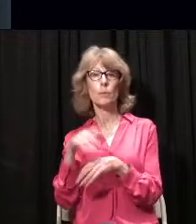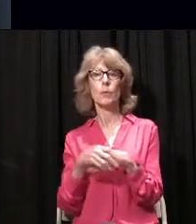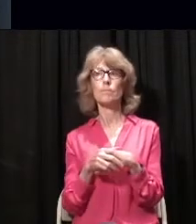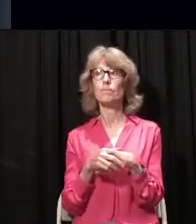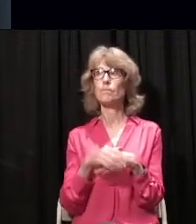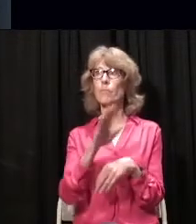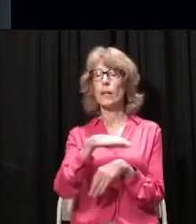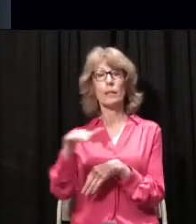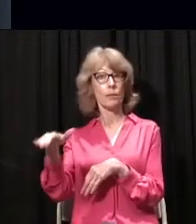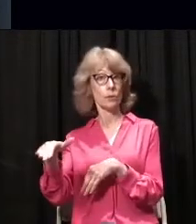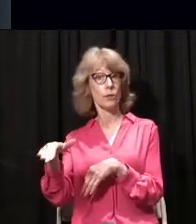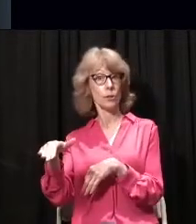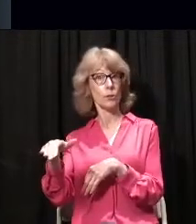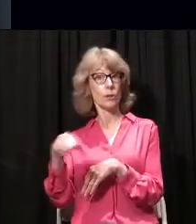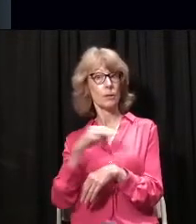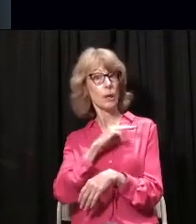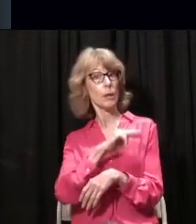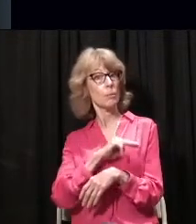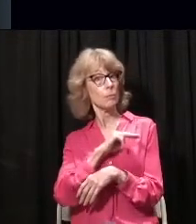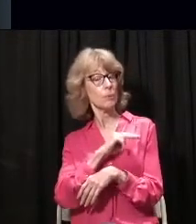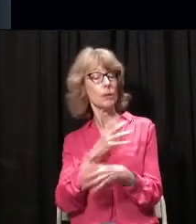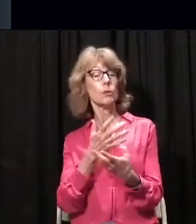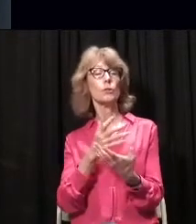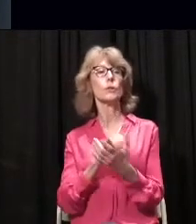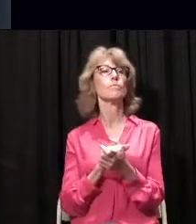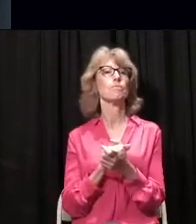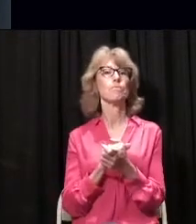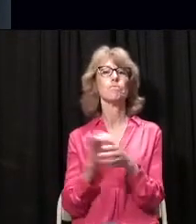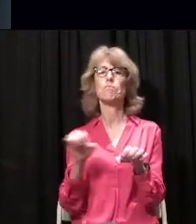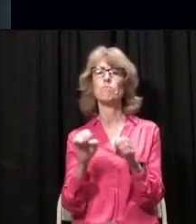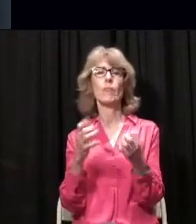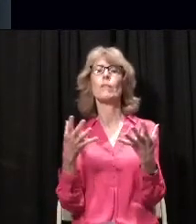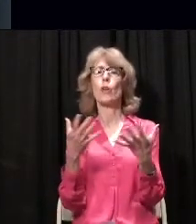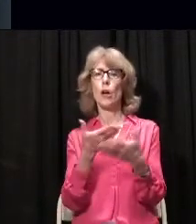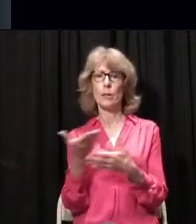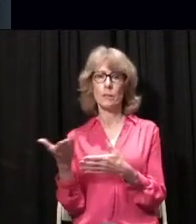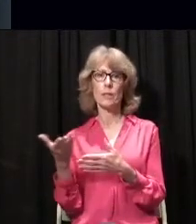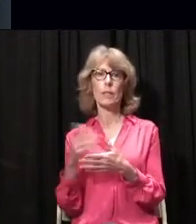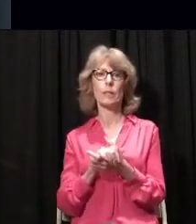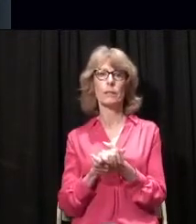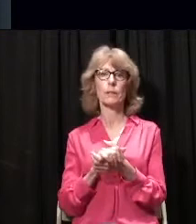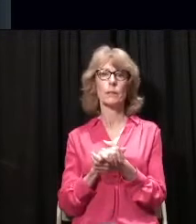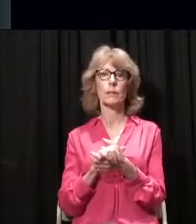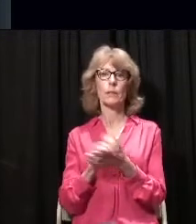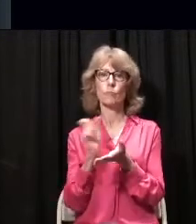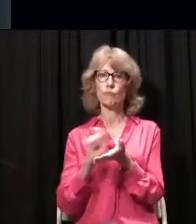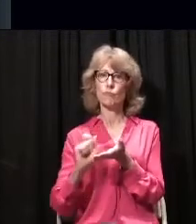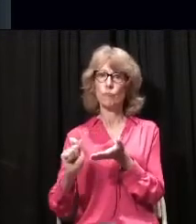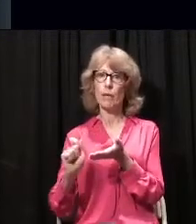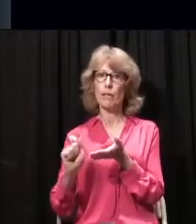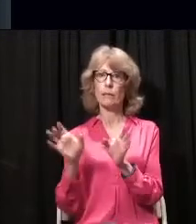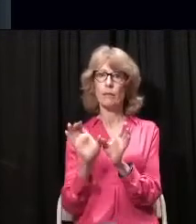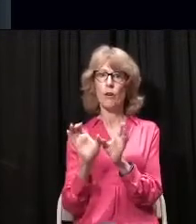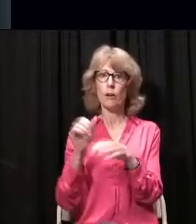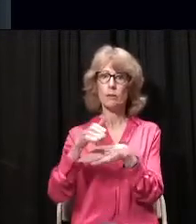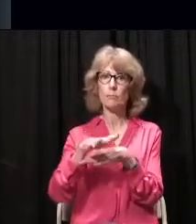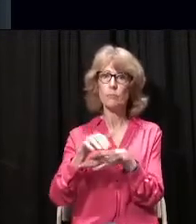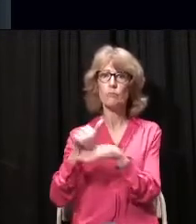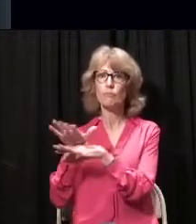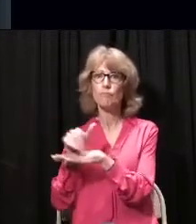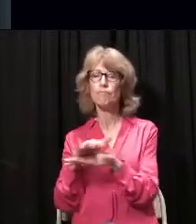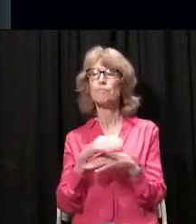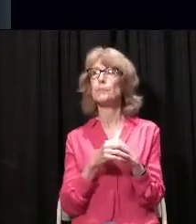So our children's ministry, they've had a lot going on. They've been sending out cards, and if you haven't been tuning in on